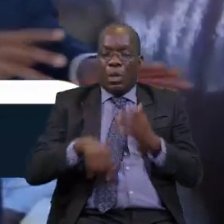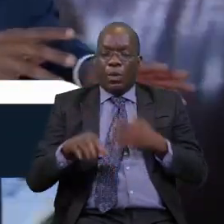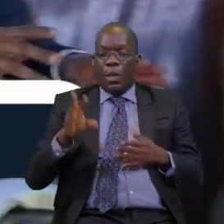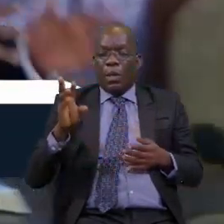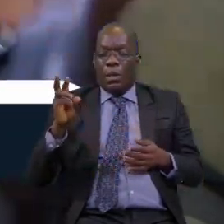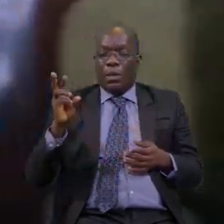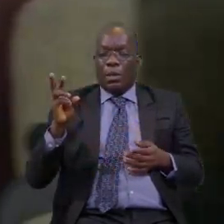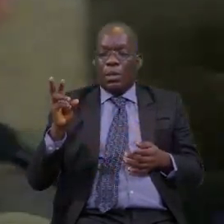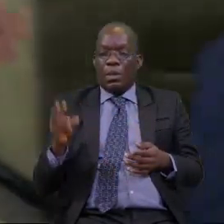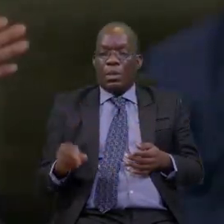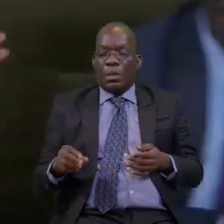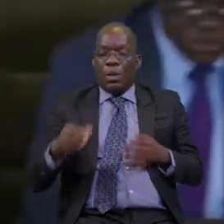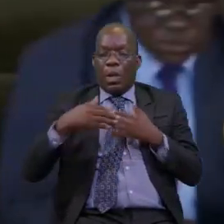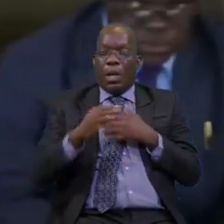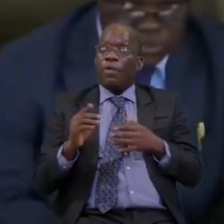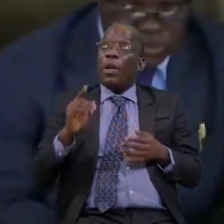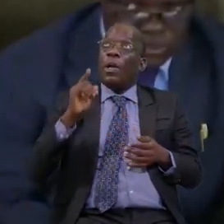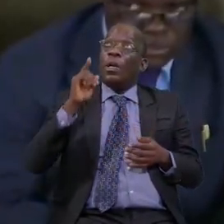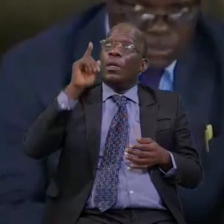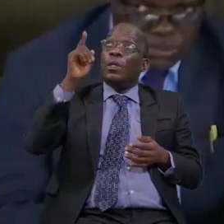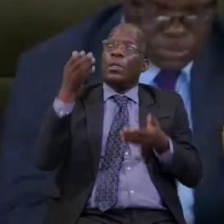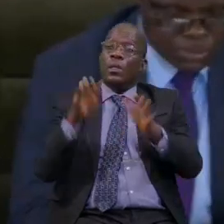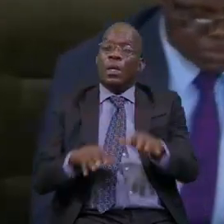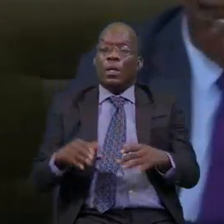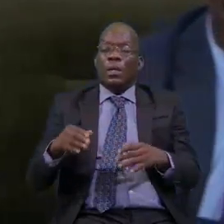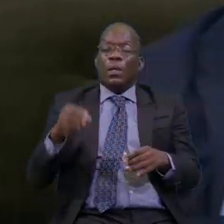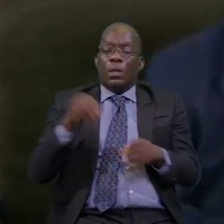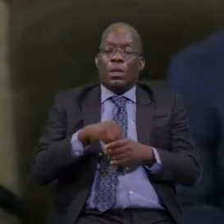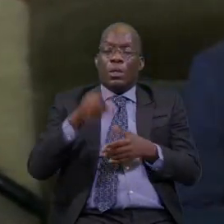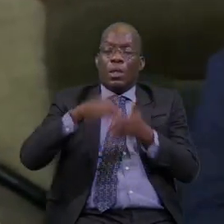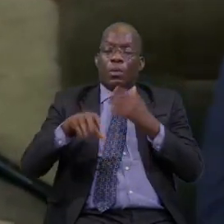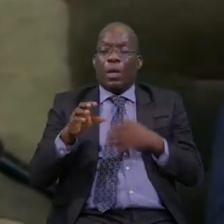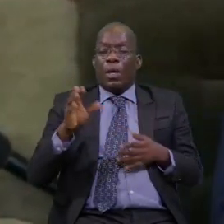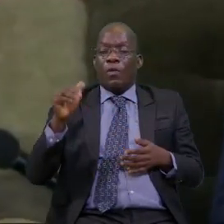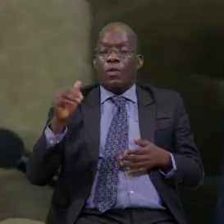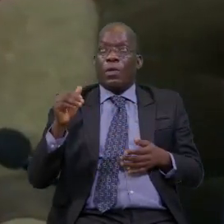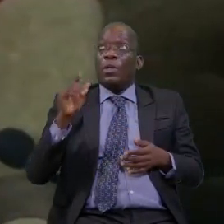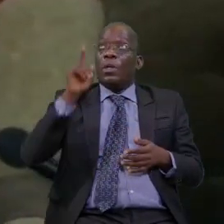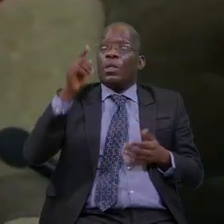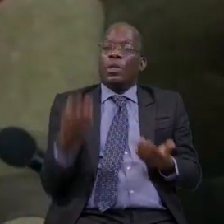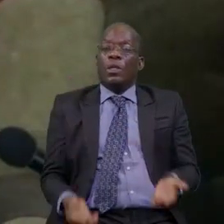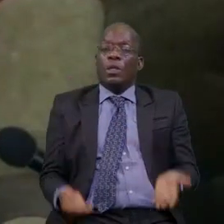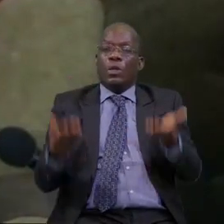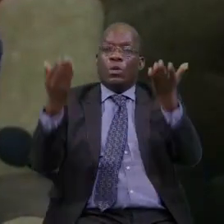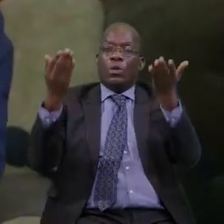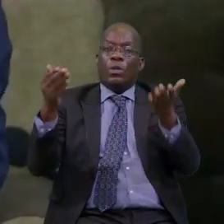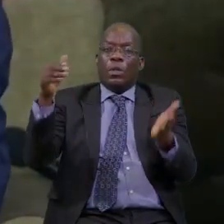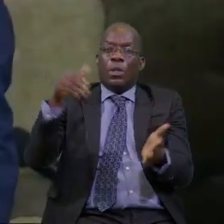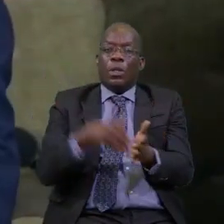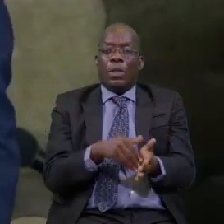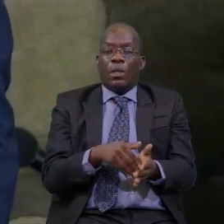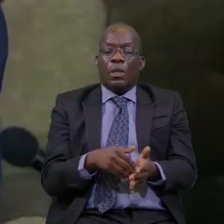he died in chapter 15, now he rose again. This the